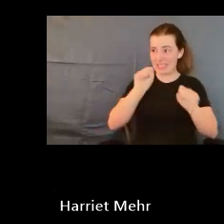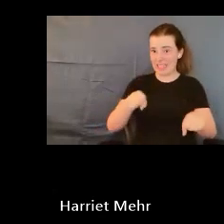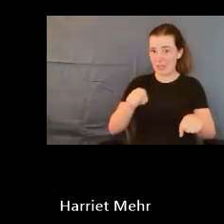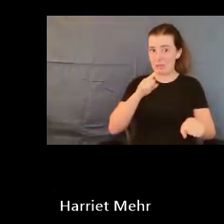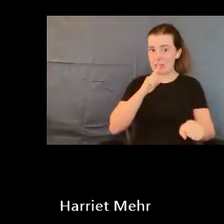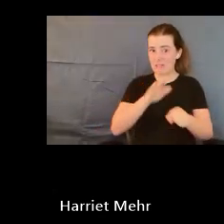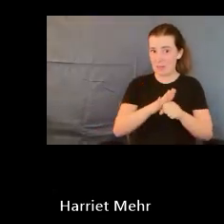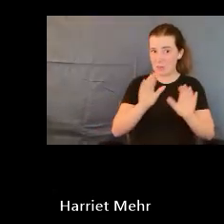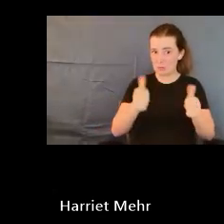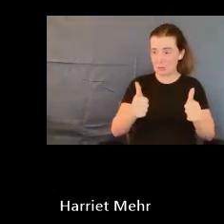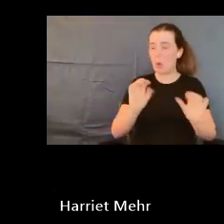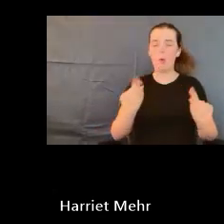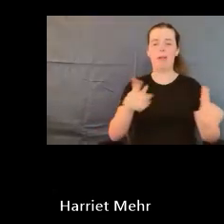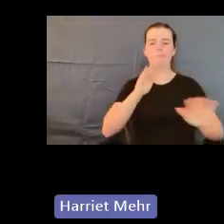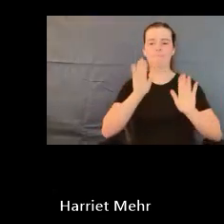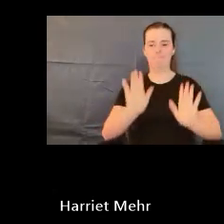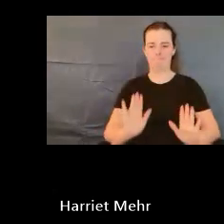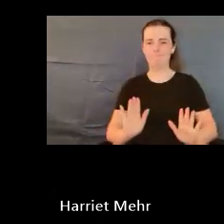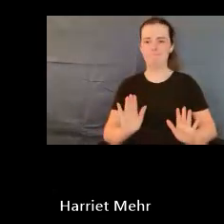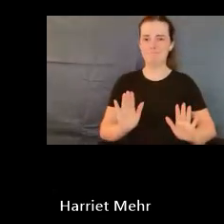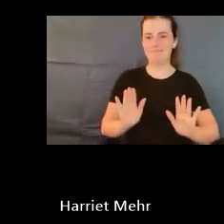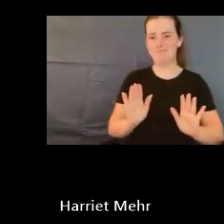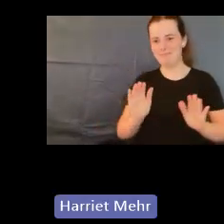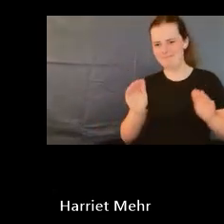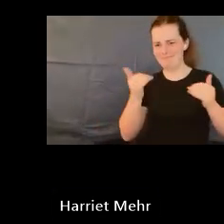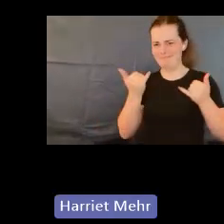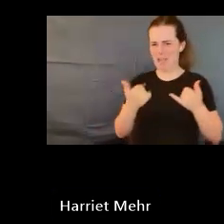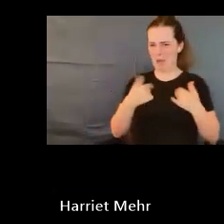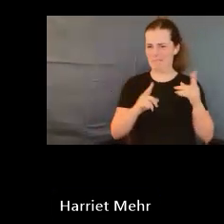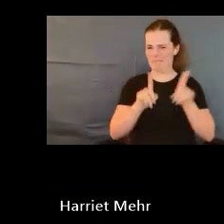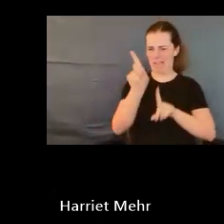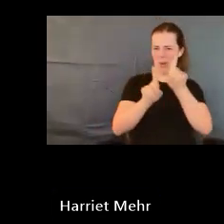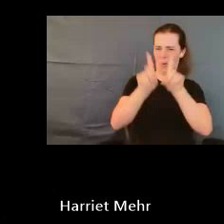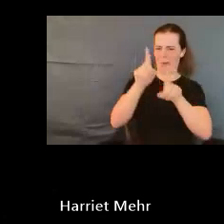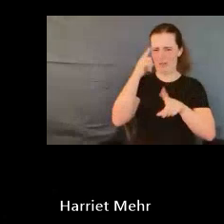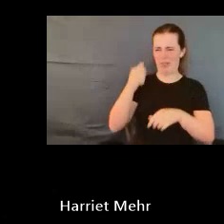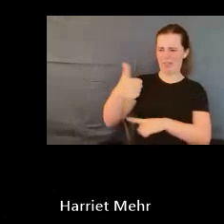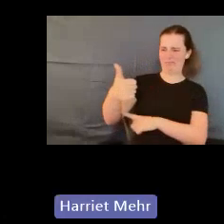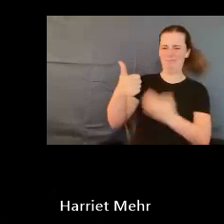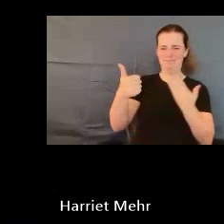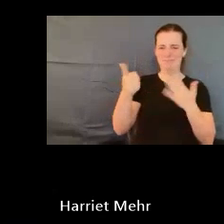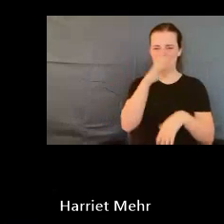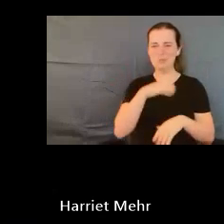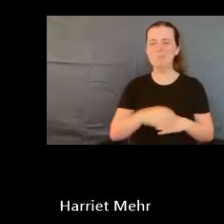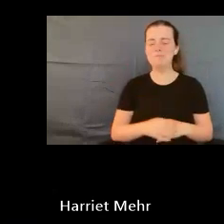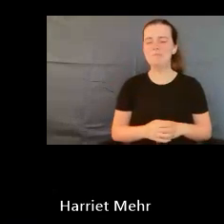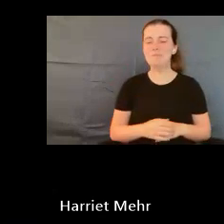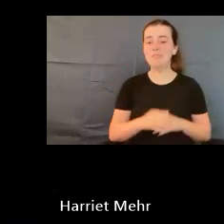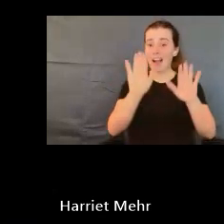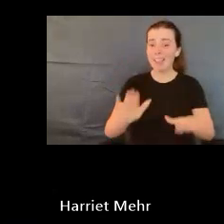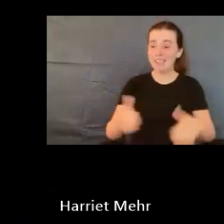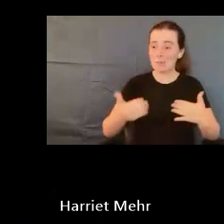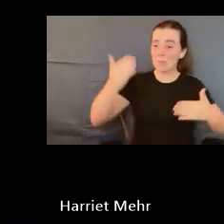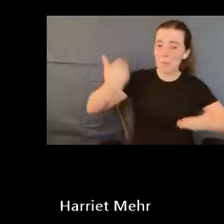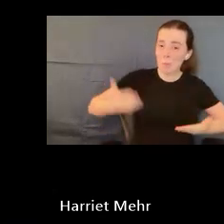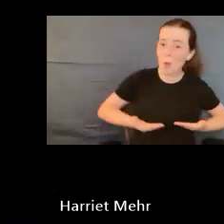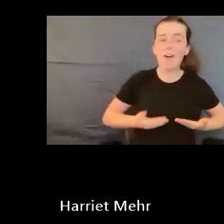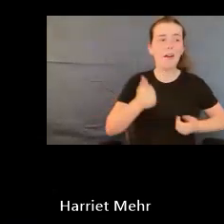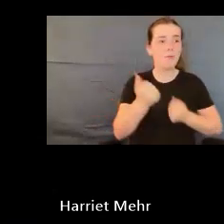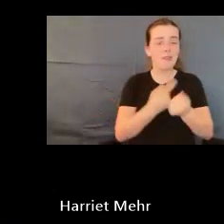are still good? Okay, great. And I get fireworks for doing thumbs up, so that's fun. Okay, awesome. So welcome everyone to this